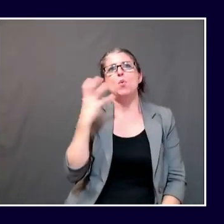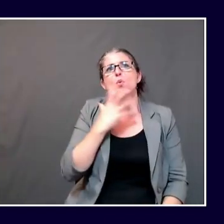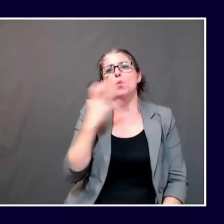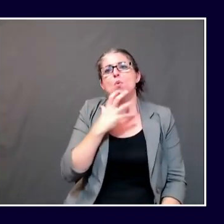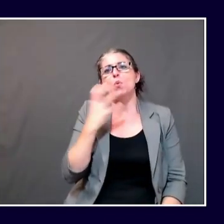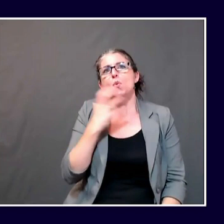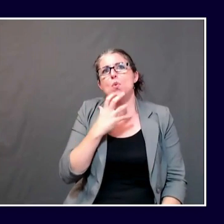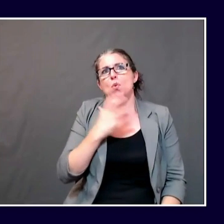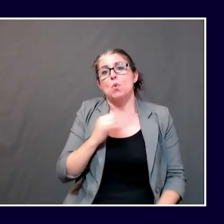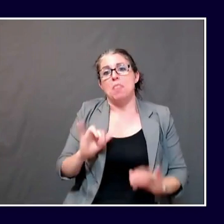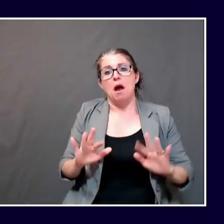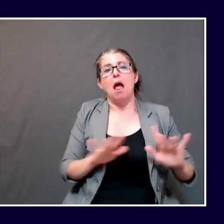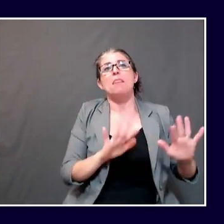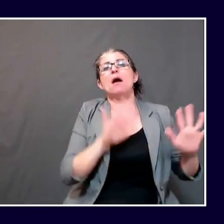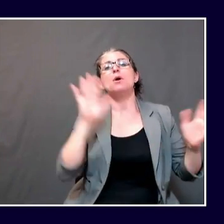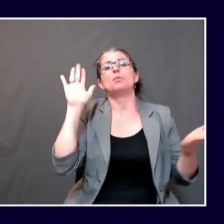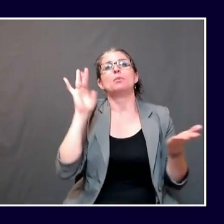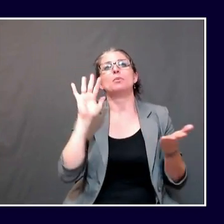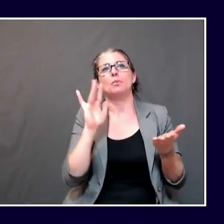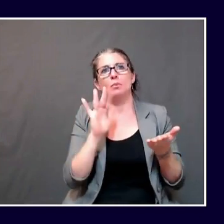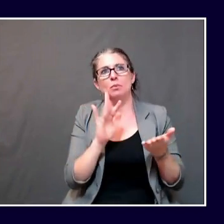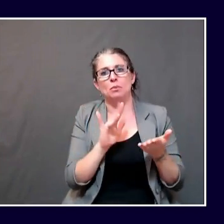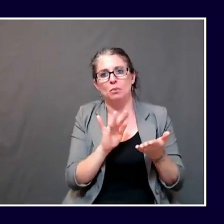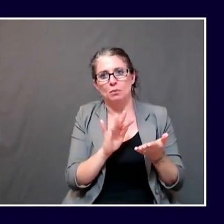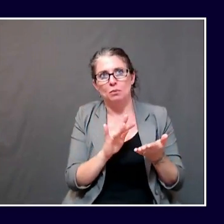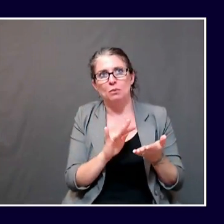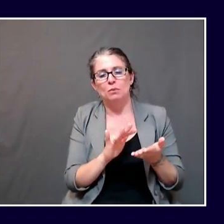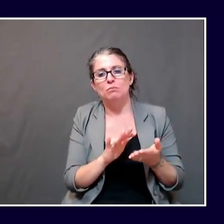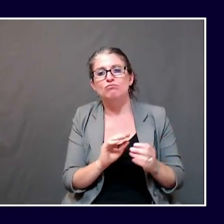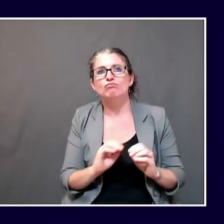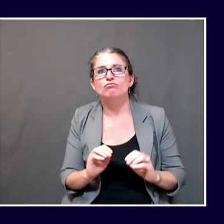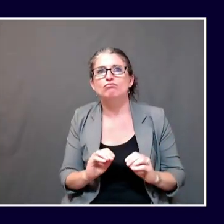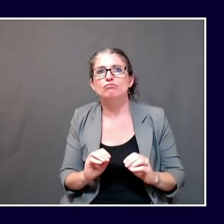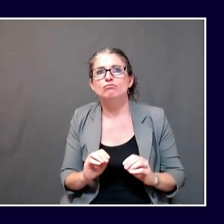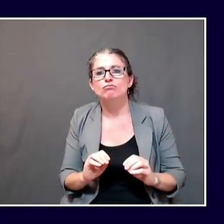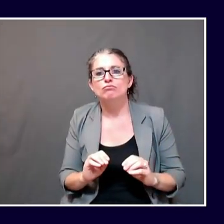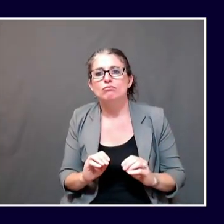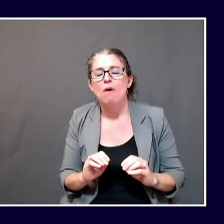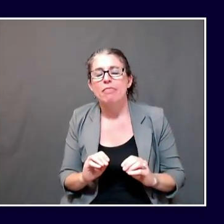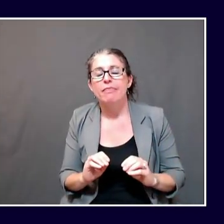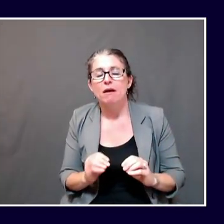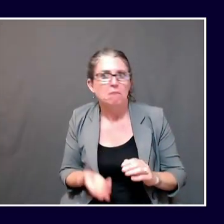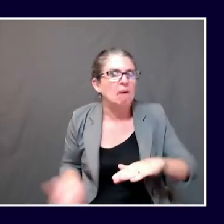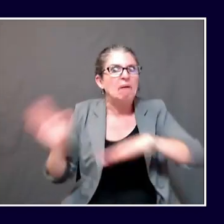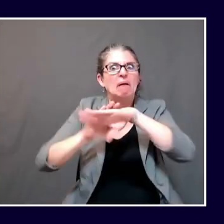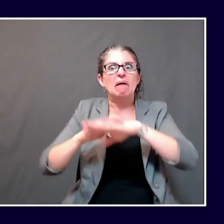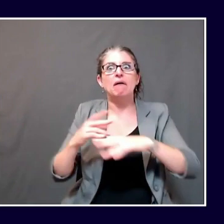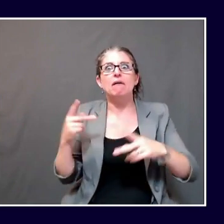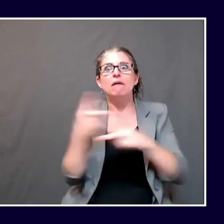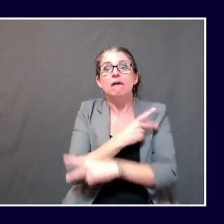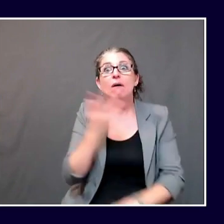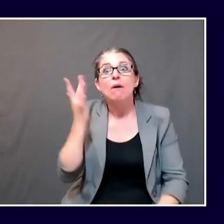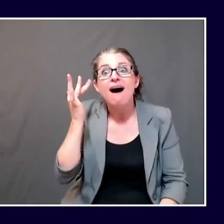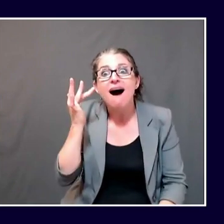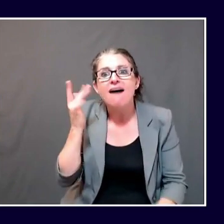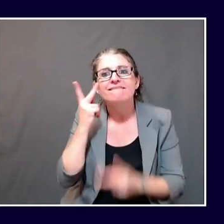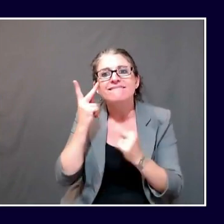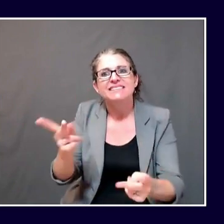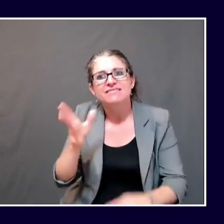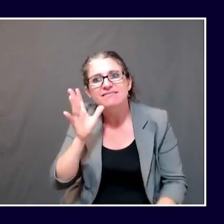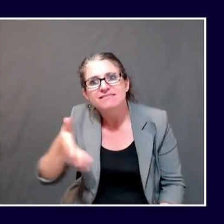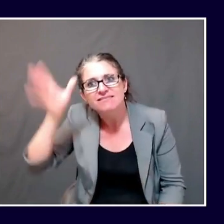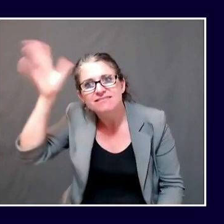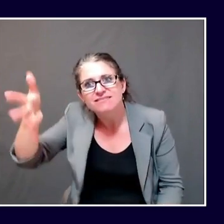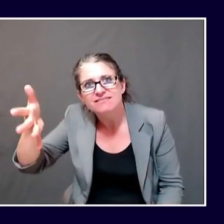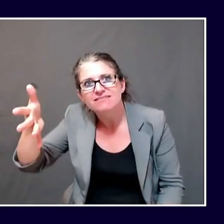number of cases on college and university campuses that we've had is but a fraction